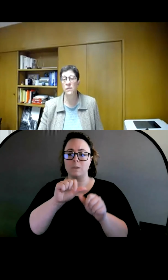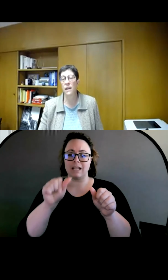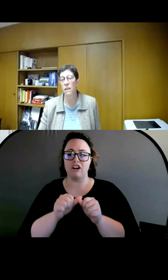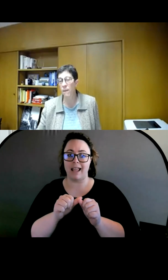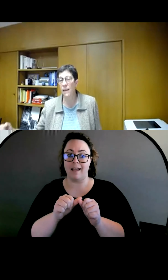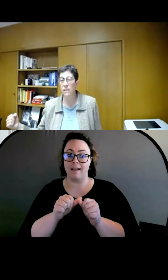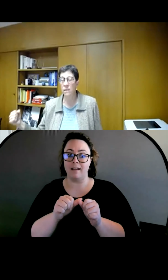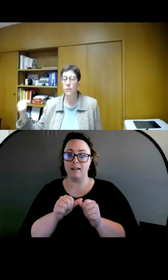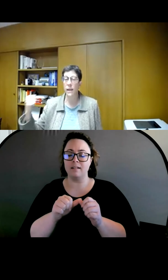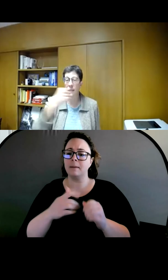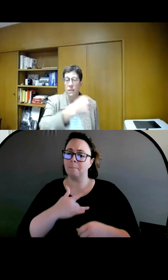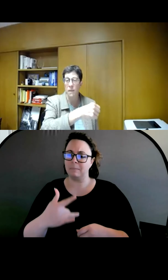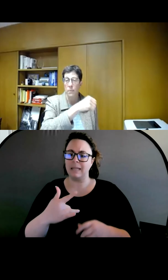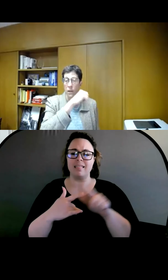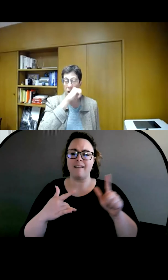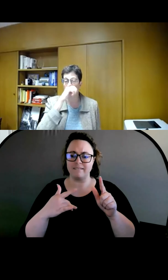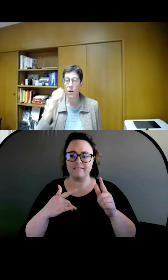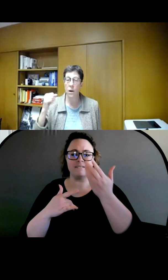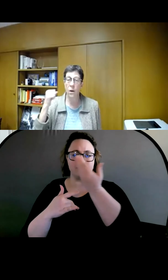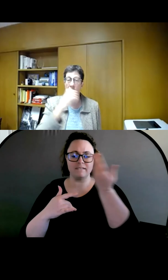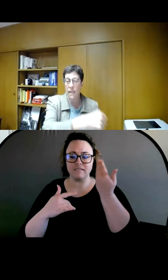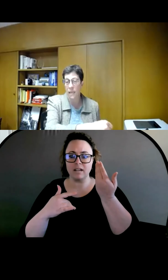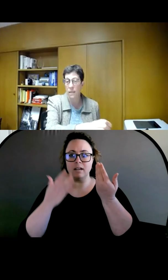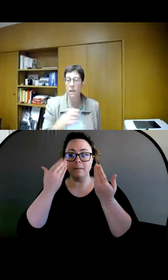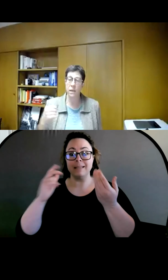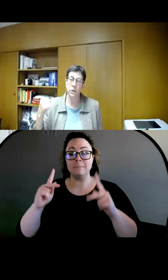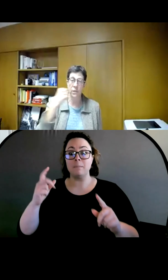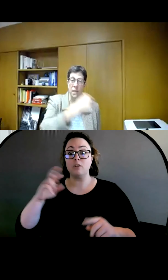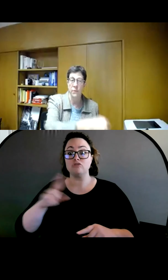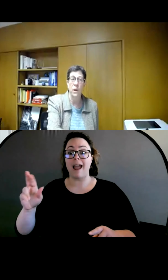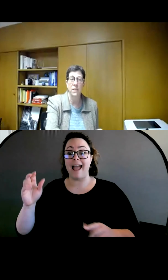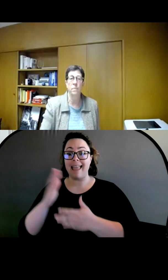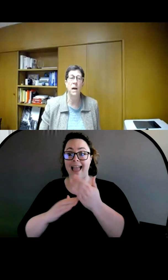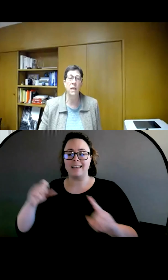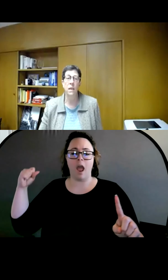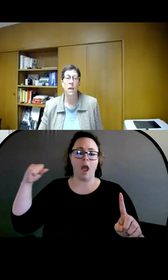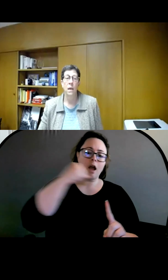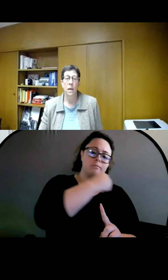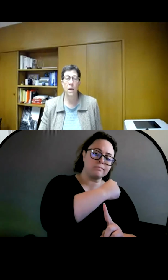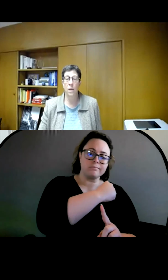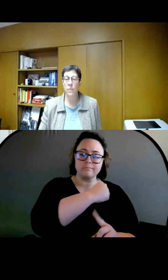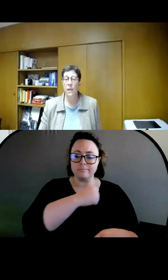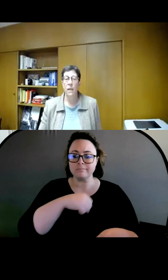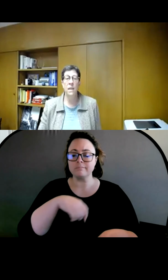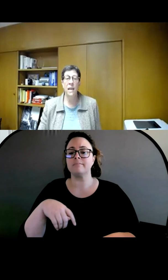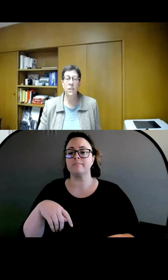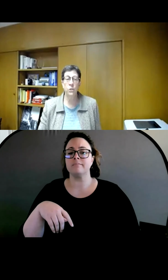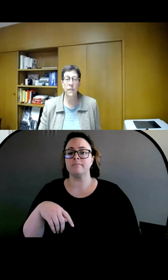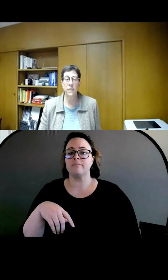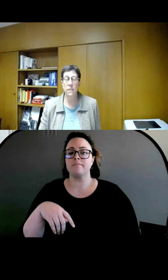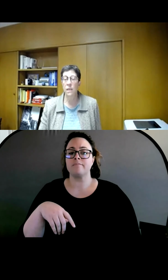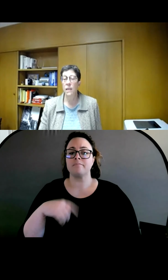on the left side of the face, theoretically, because people are right-handed and it goes kind of across the body.